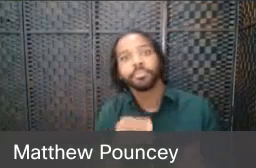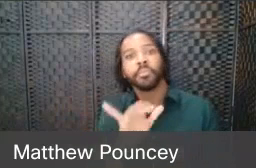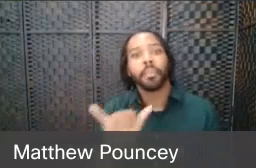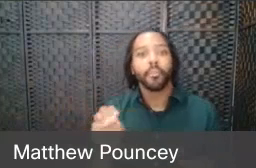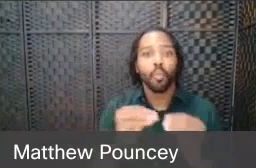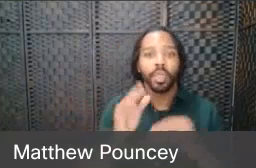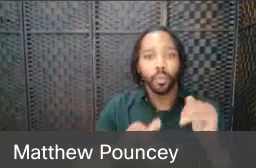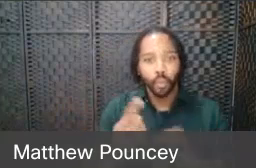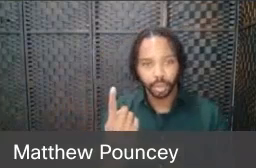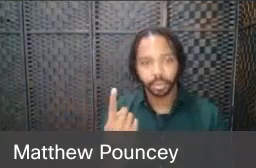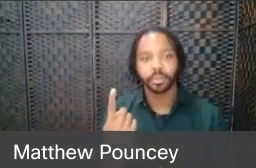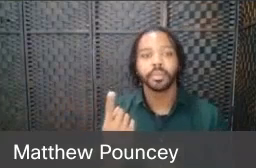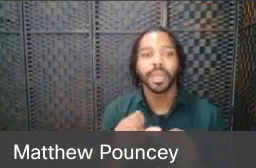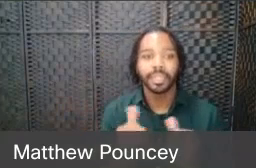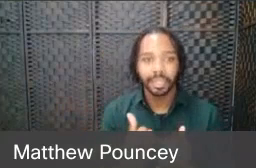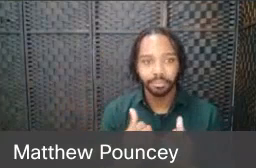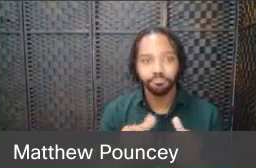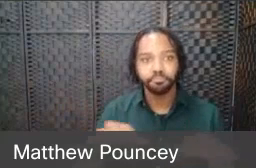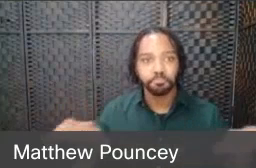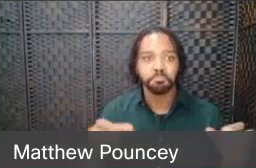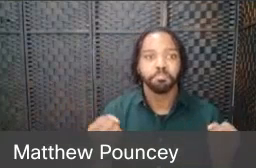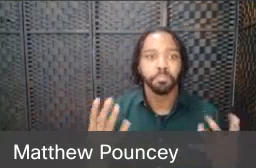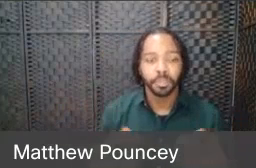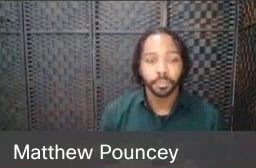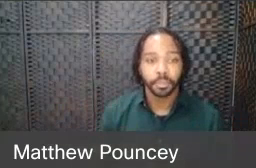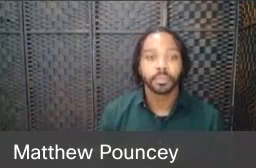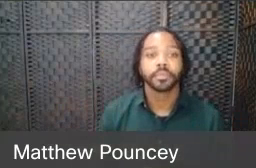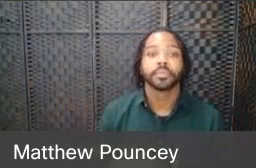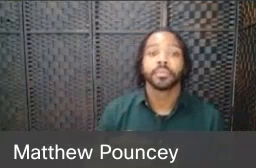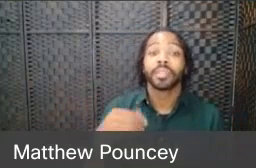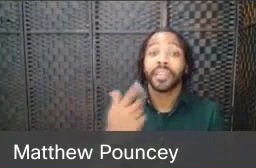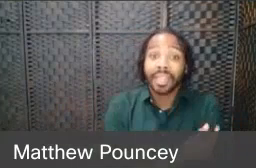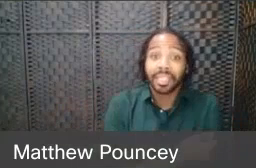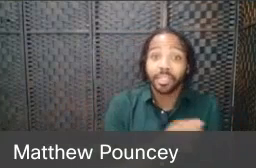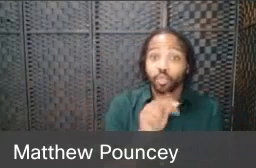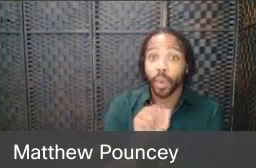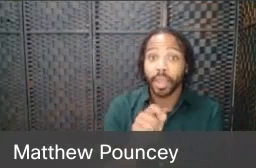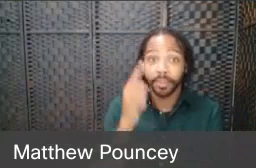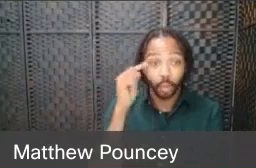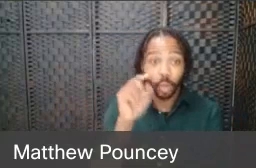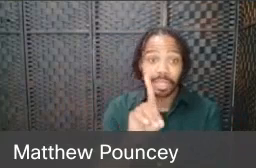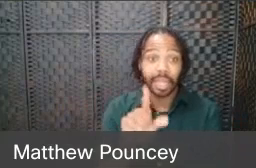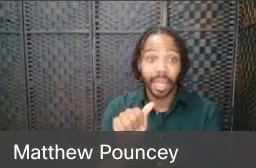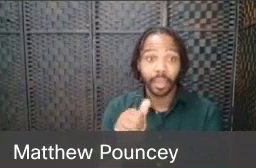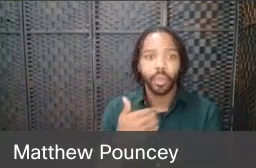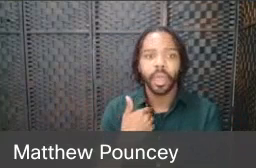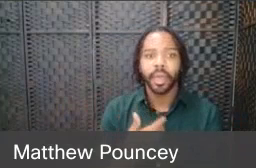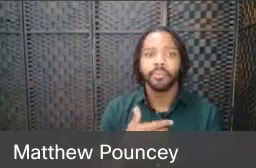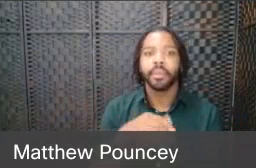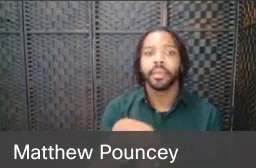So vaccination rates to date amongst people supported by DDA, we're at